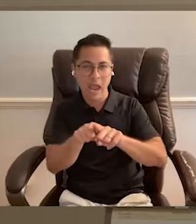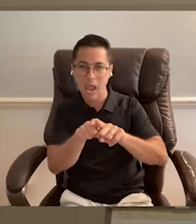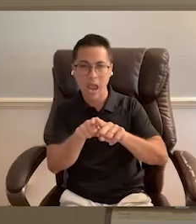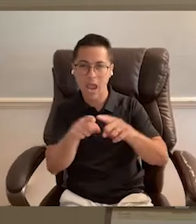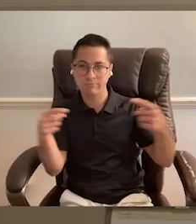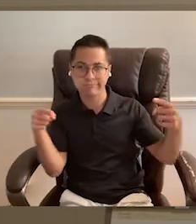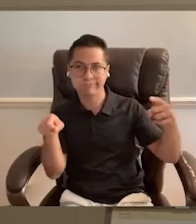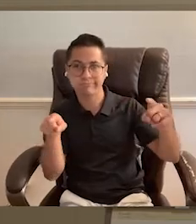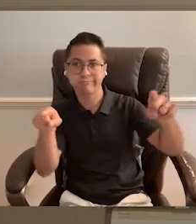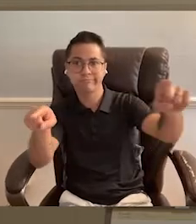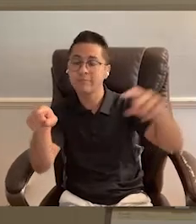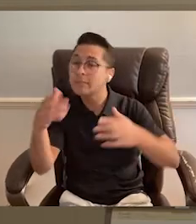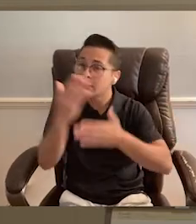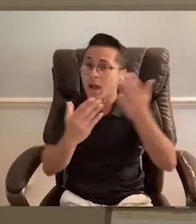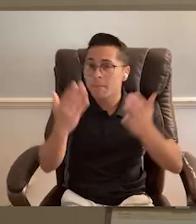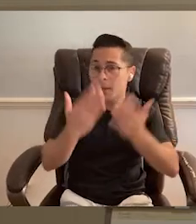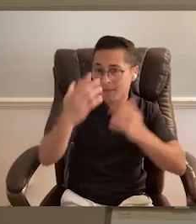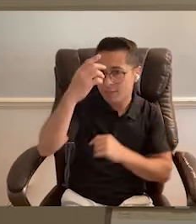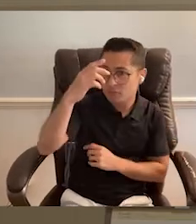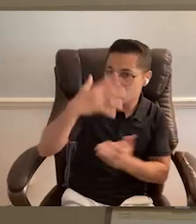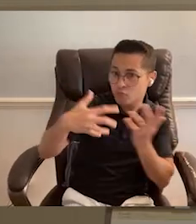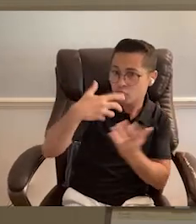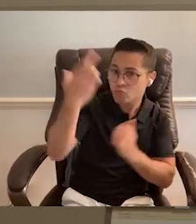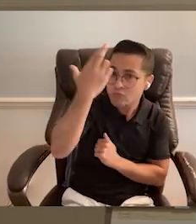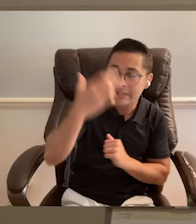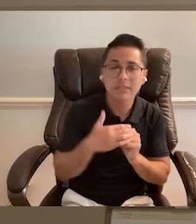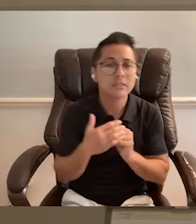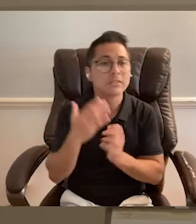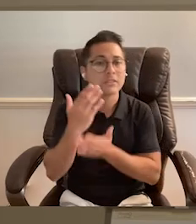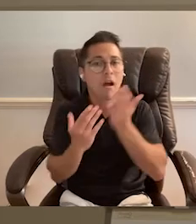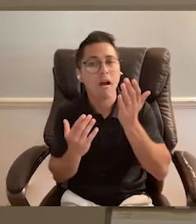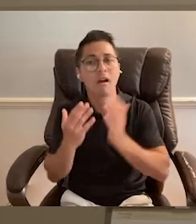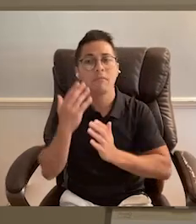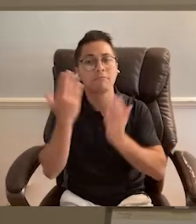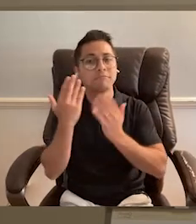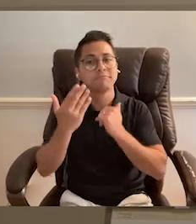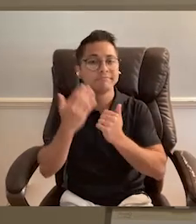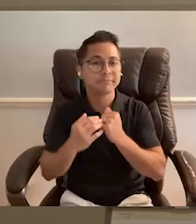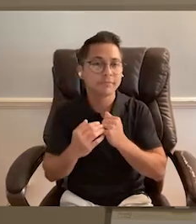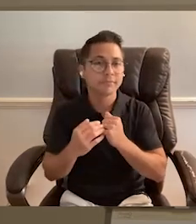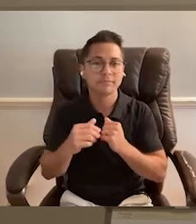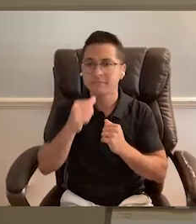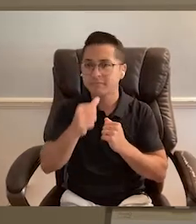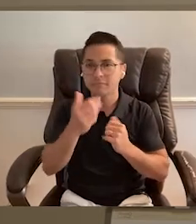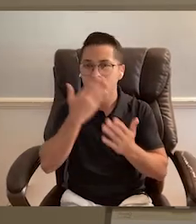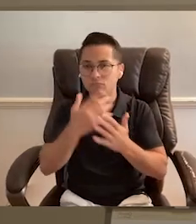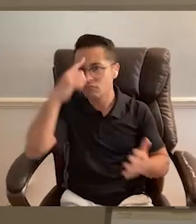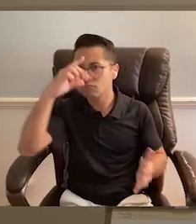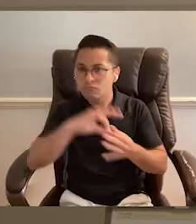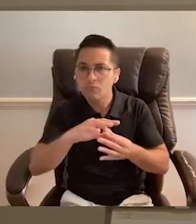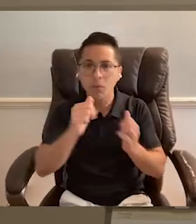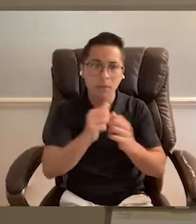limitations due to aging, disability, or traumatic injury. So at CART, we work on integrated and innovative